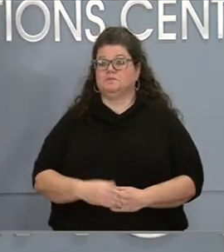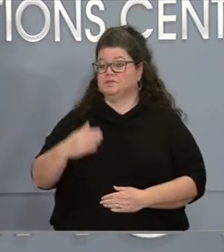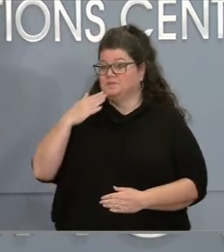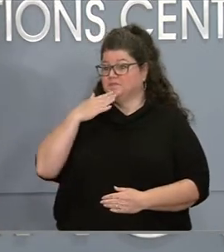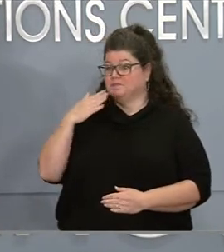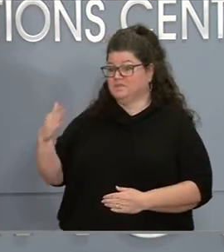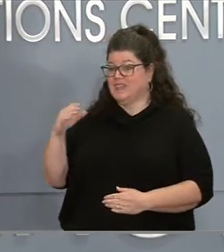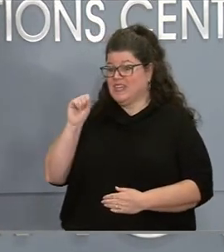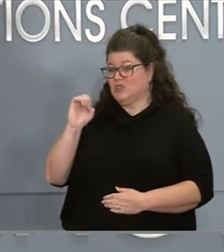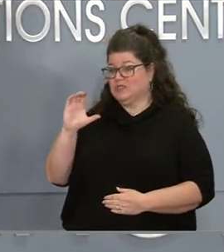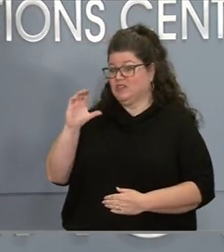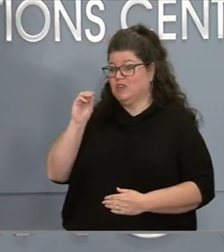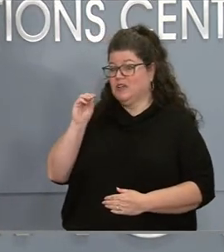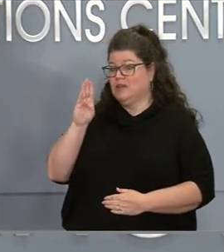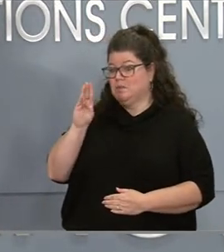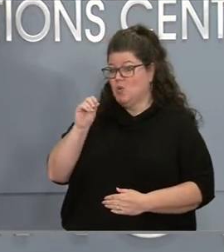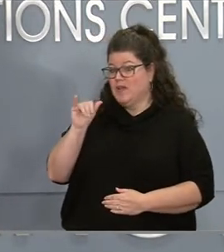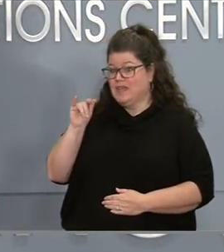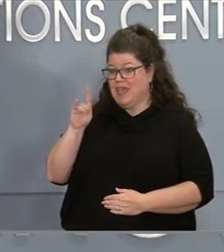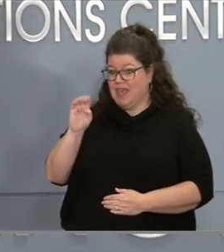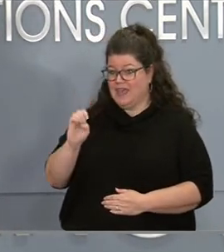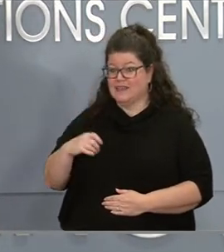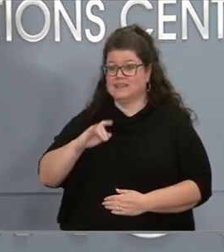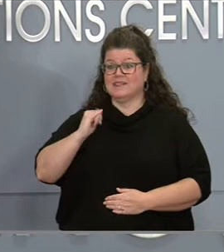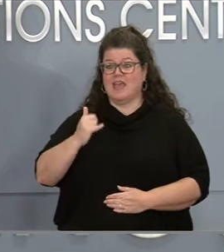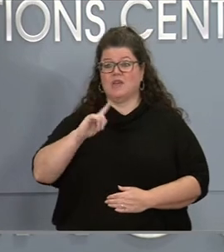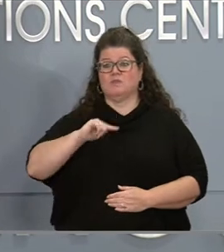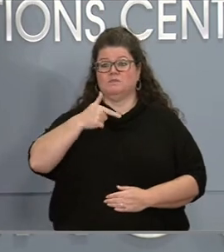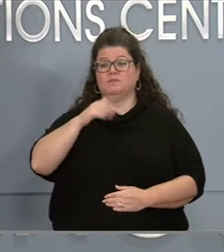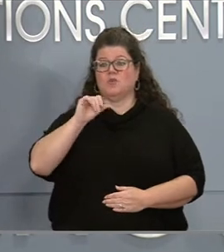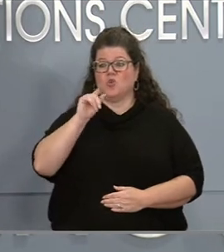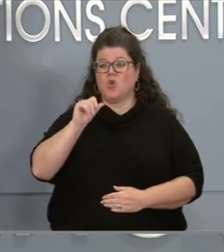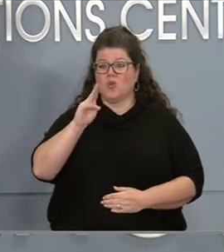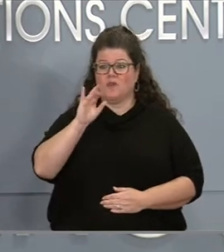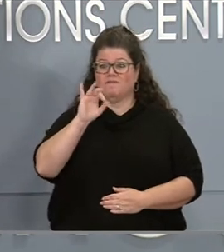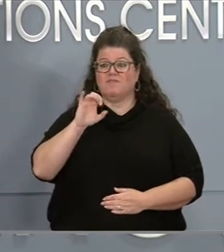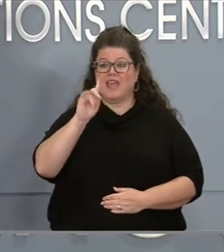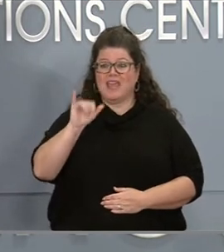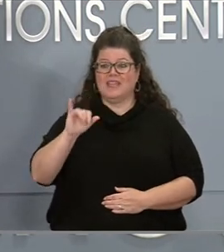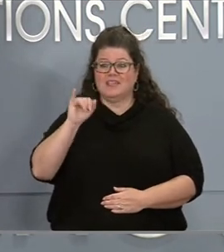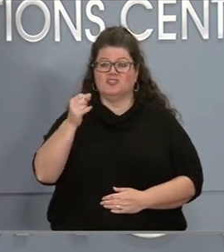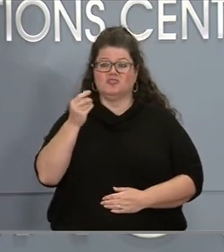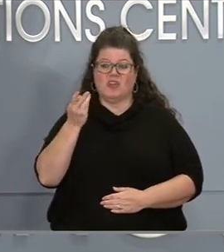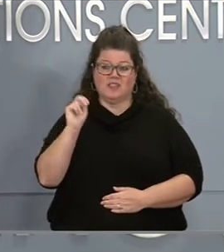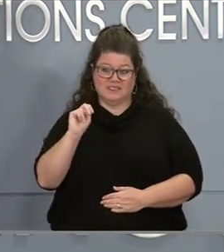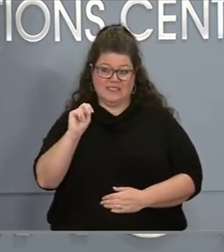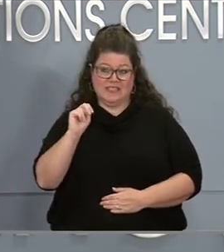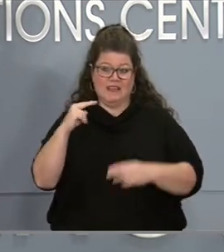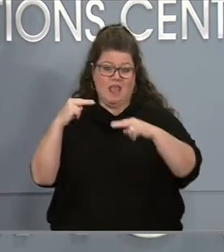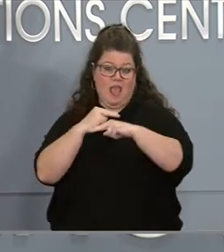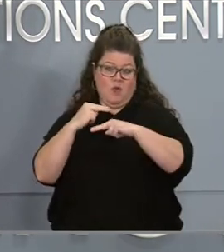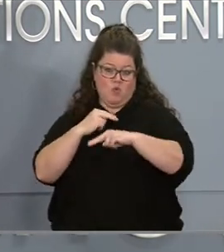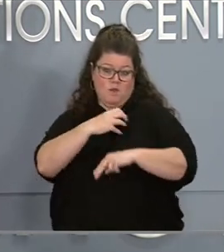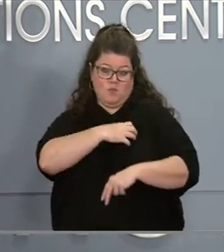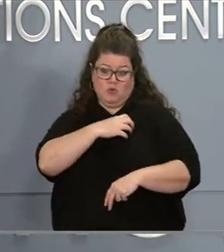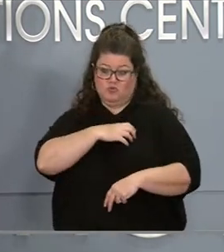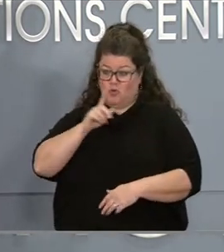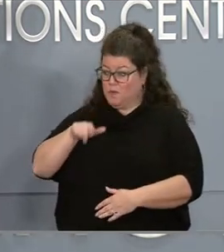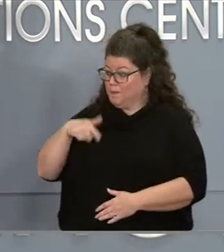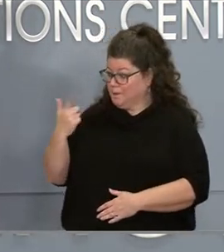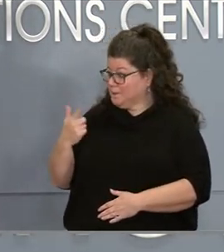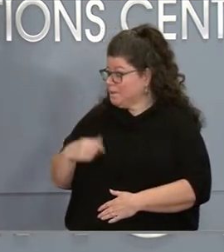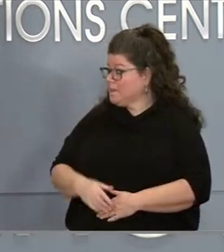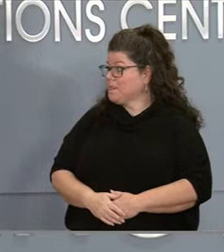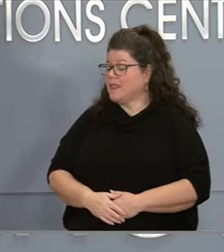Thank you, Secretary Boyette. Now we'll hear from Colonel Freddie Johnson, the commander of the North Carolina Highway Patrol. Colonel Johnson.